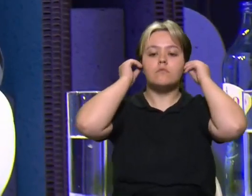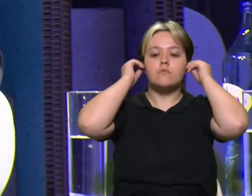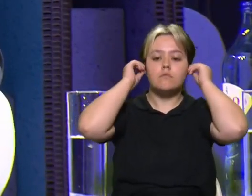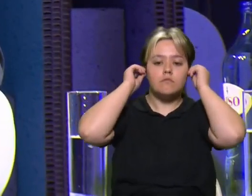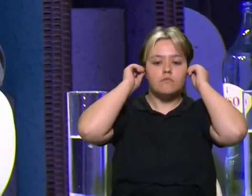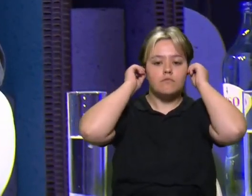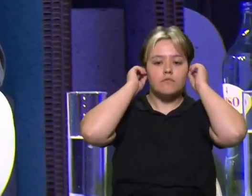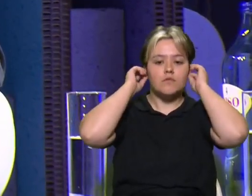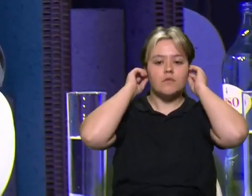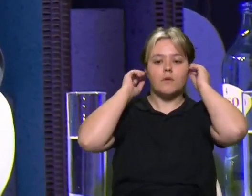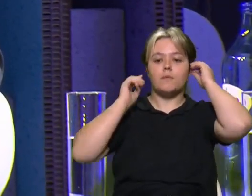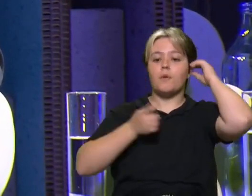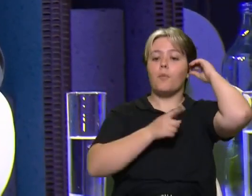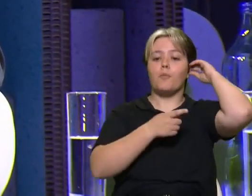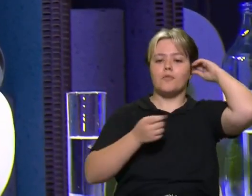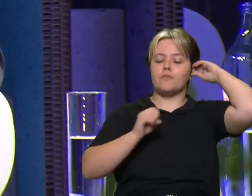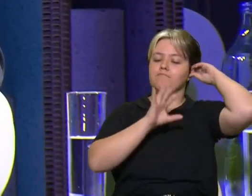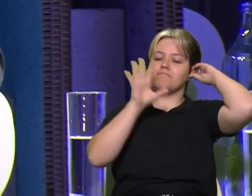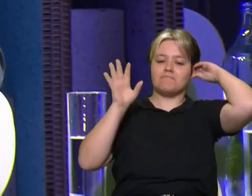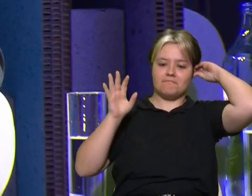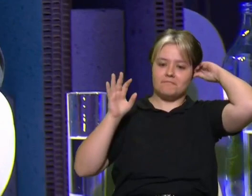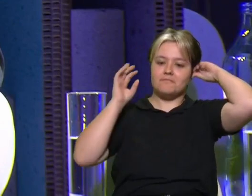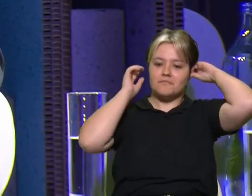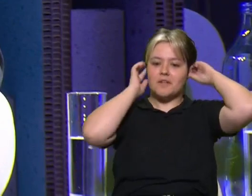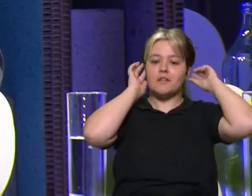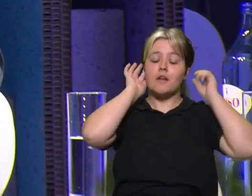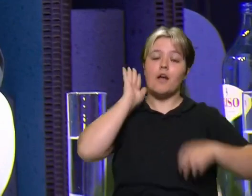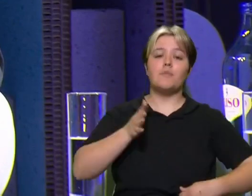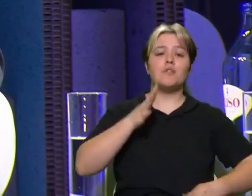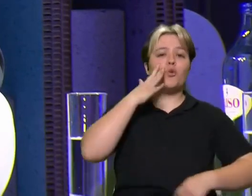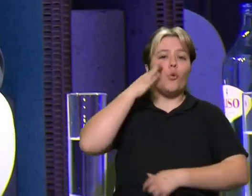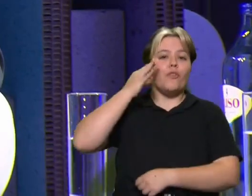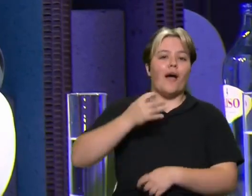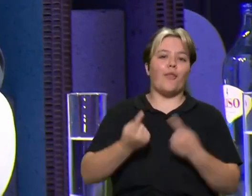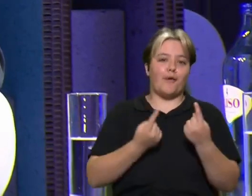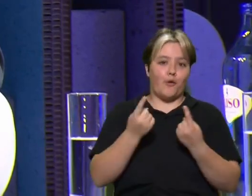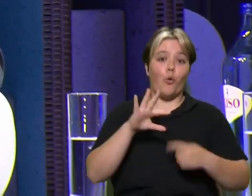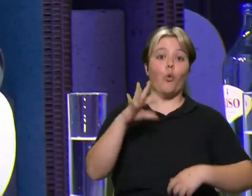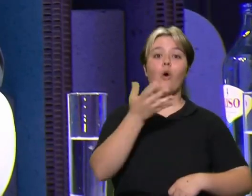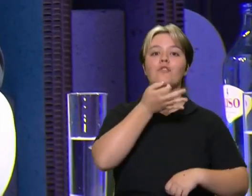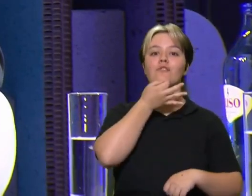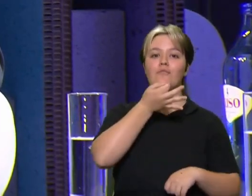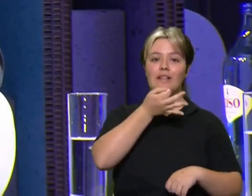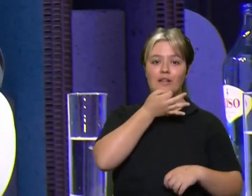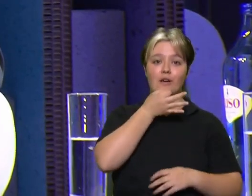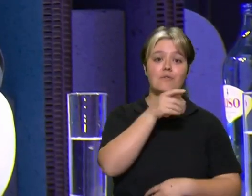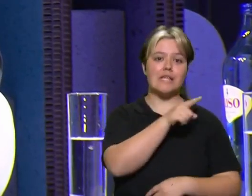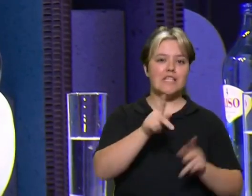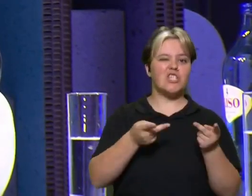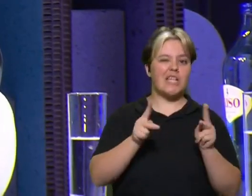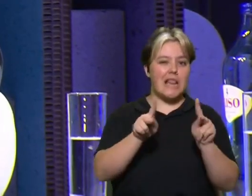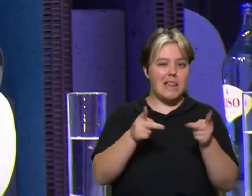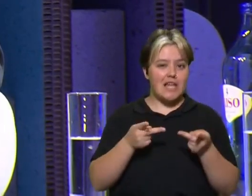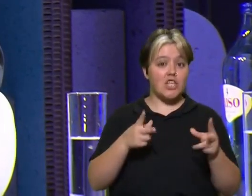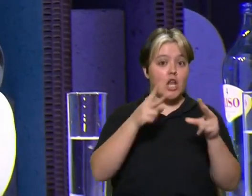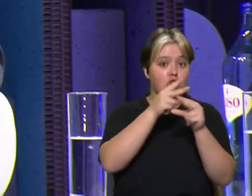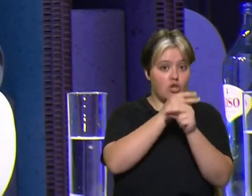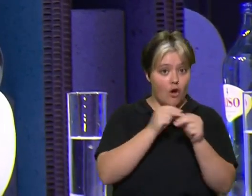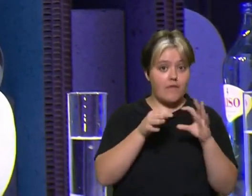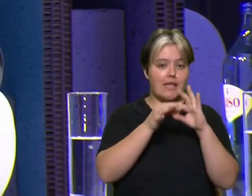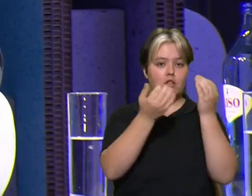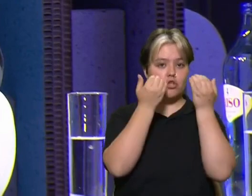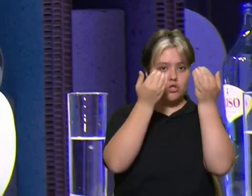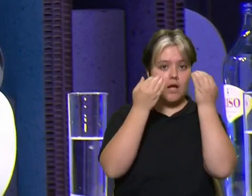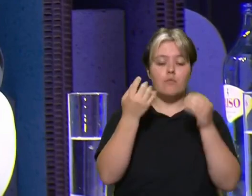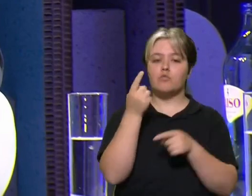Are data more valuable than precious metal? And when we're speaking about a new